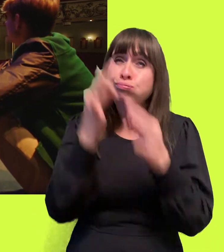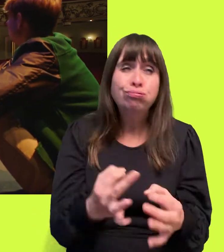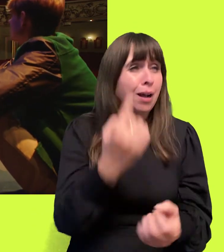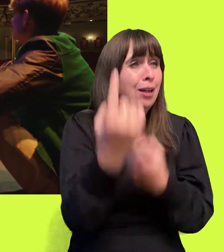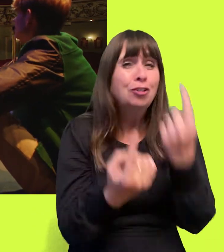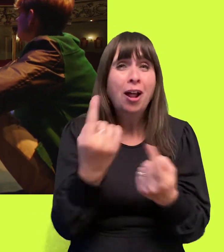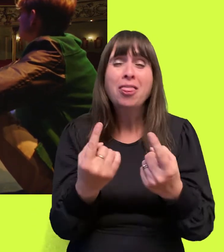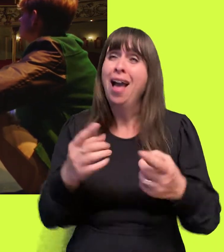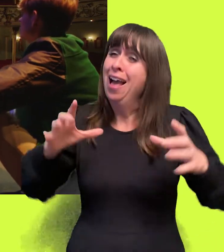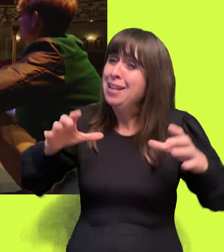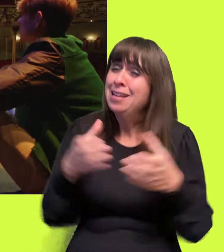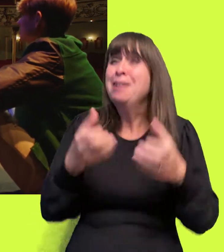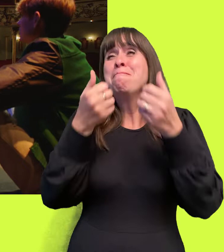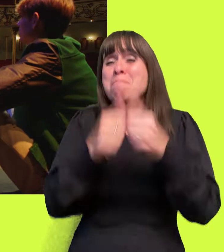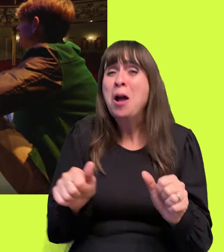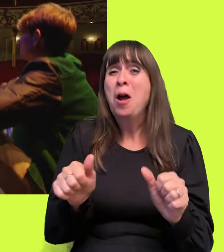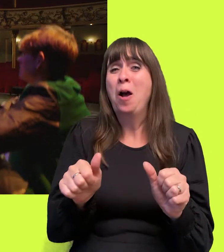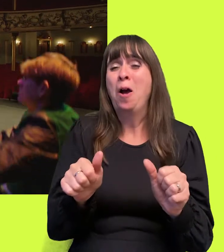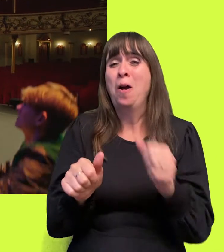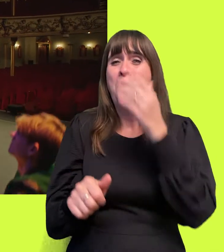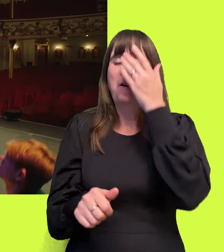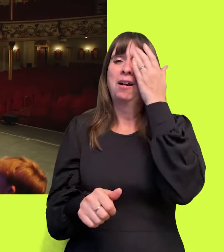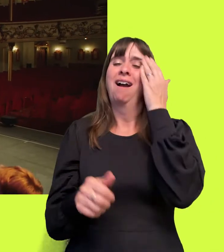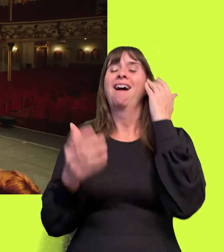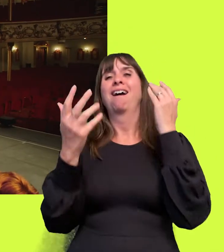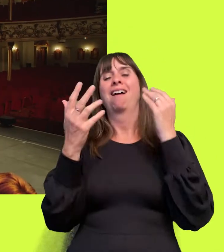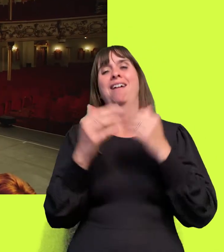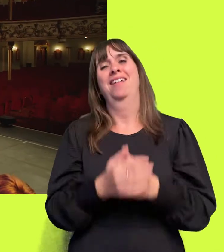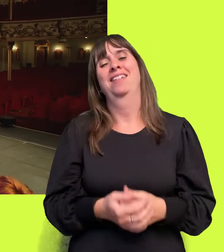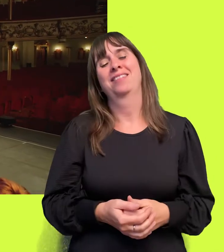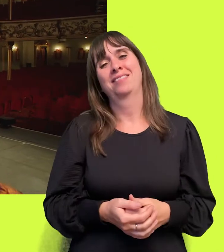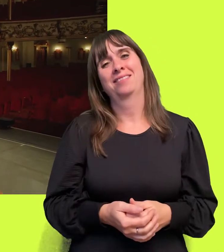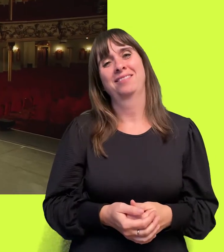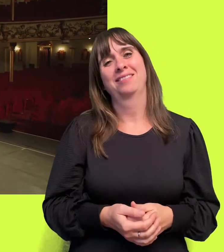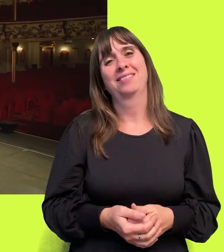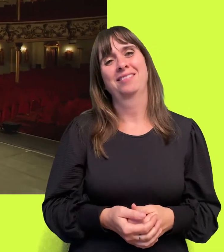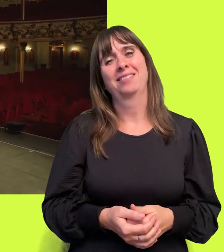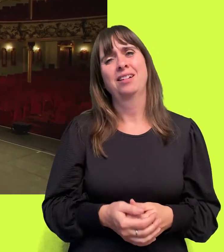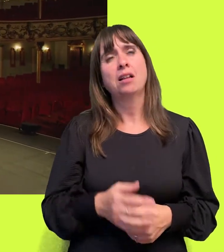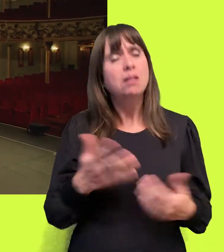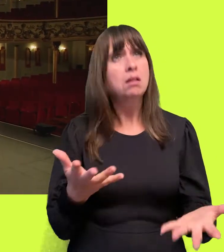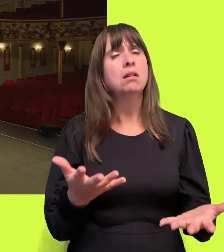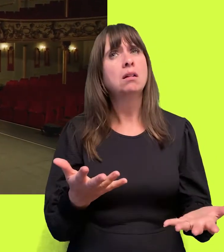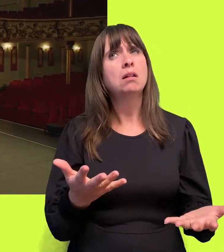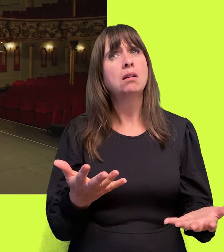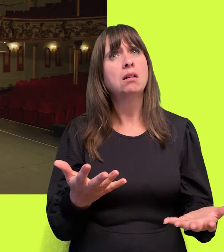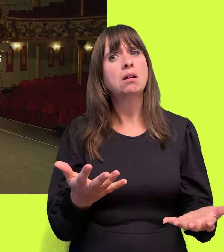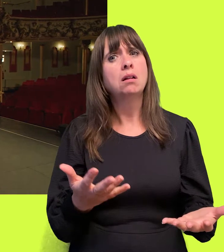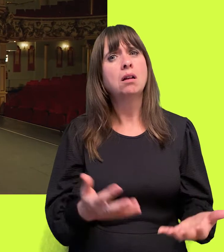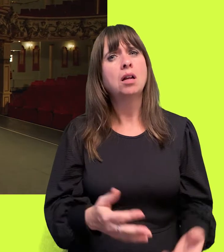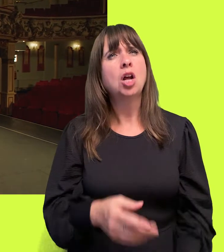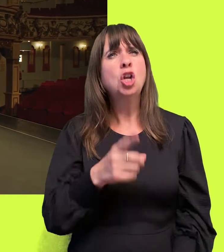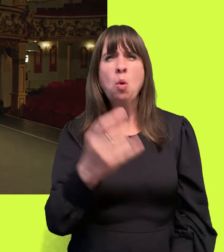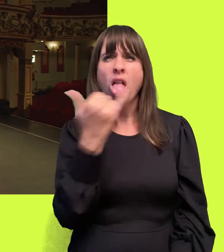ages. Come on. Step on tree, Come on, Max, get up. Look at you! No wonder you don't believe me. You're